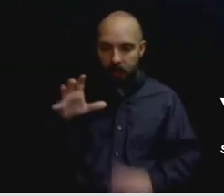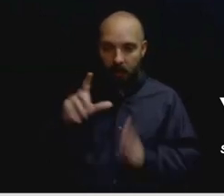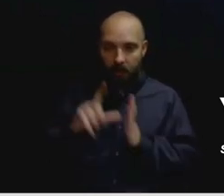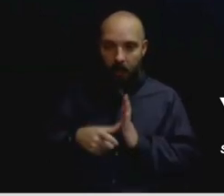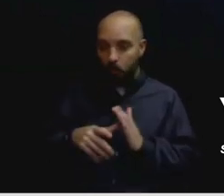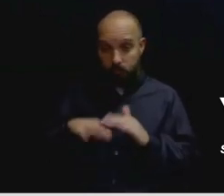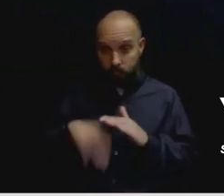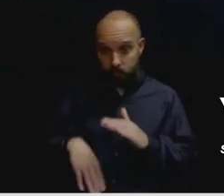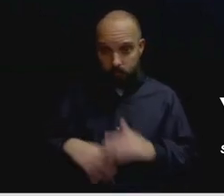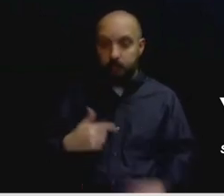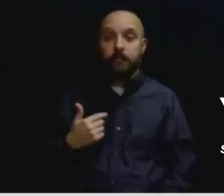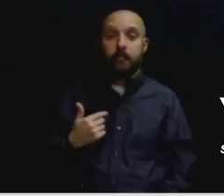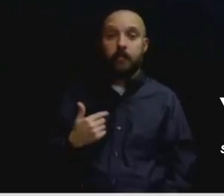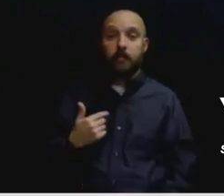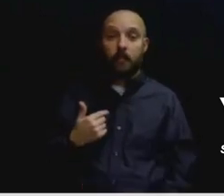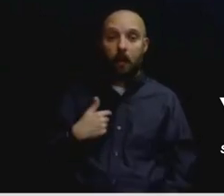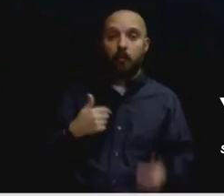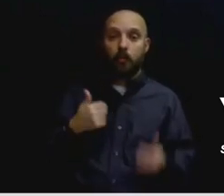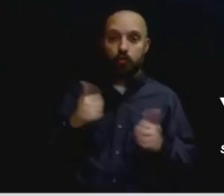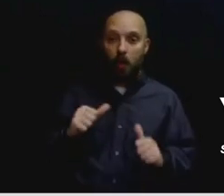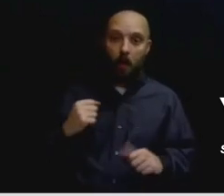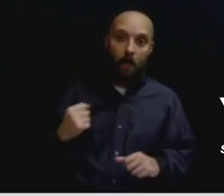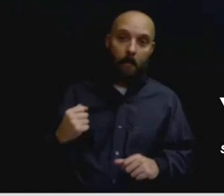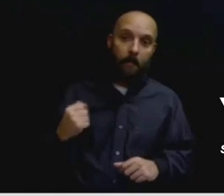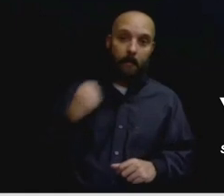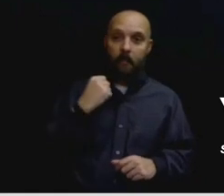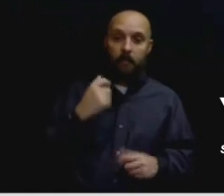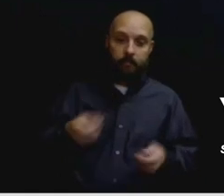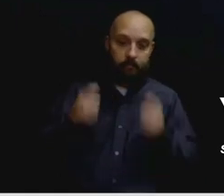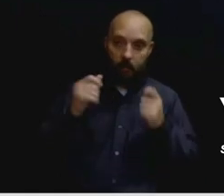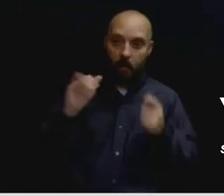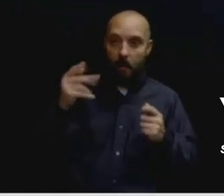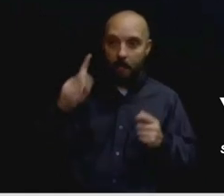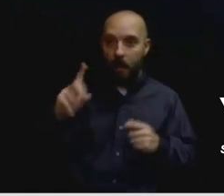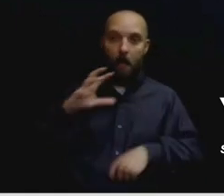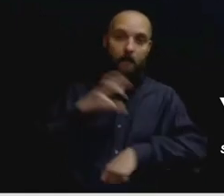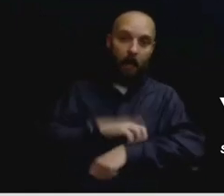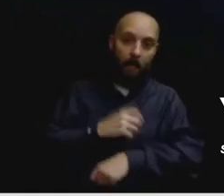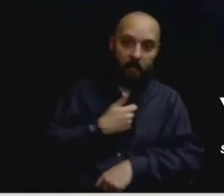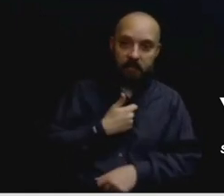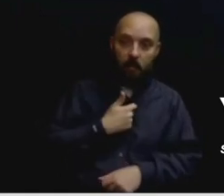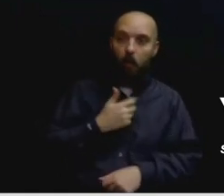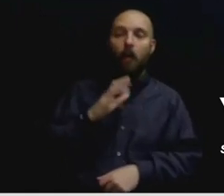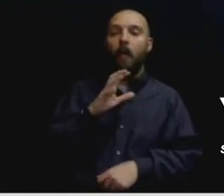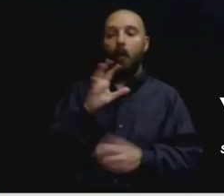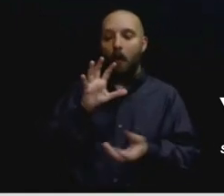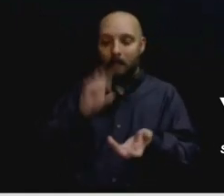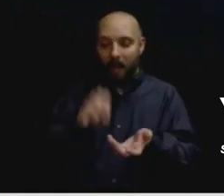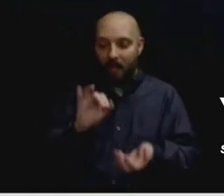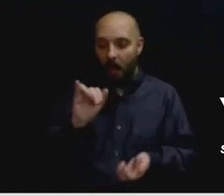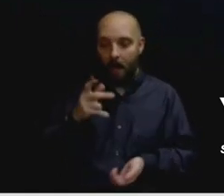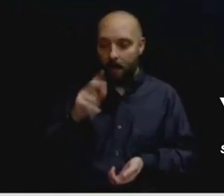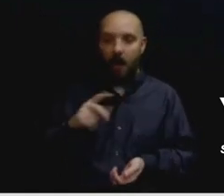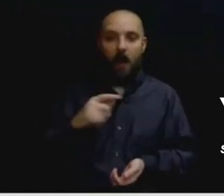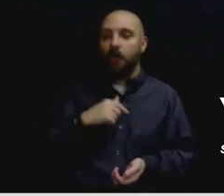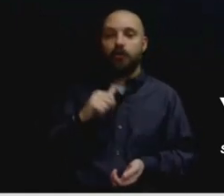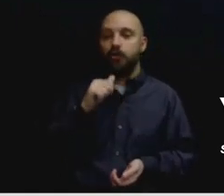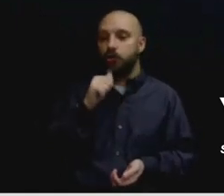was trying to hit myself with the iPad or bite the iPad. So I just wasn't being safe.